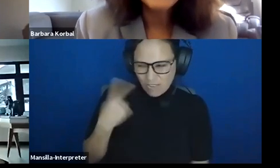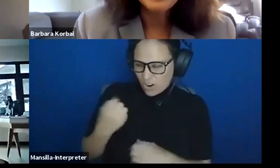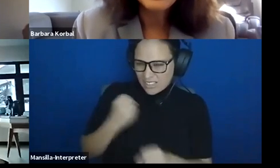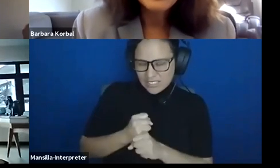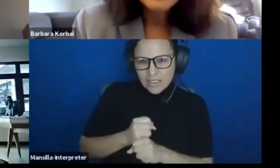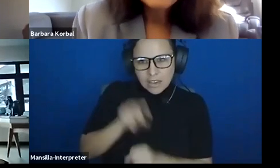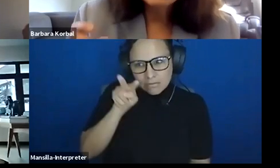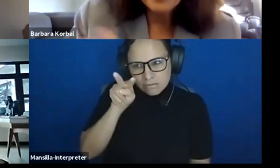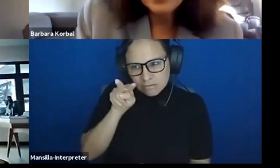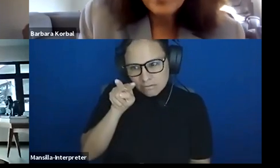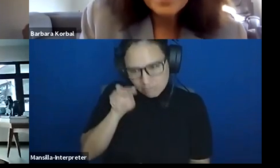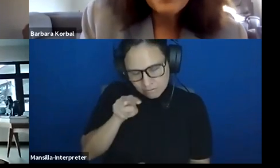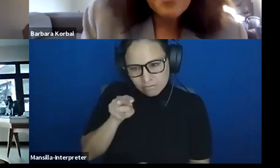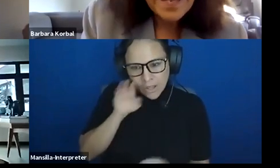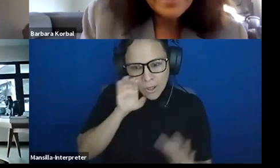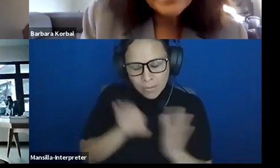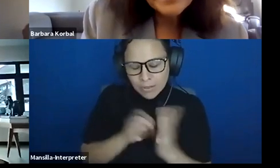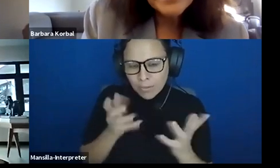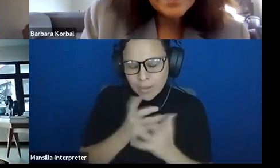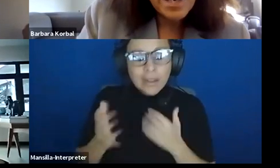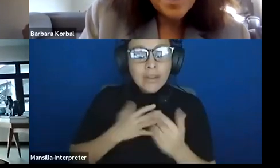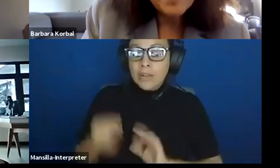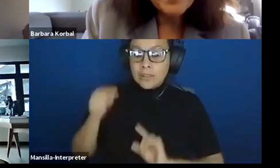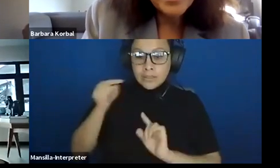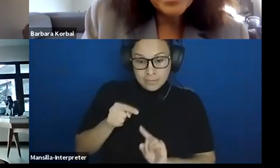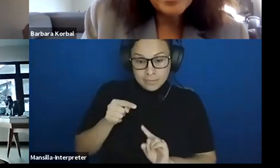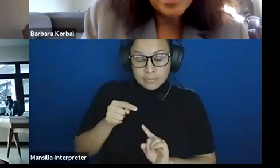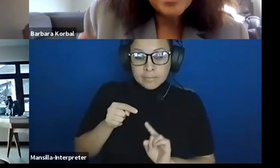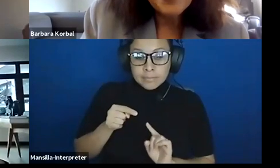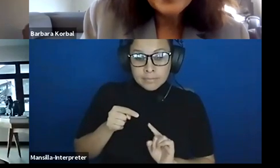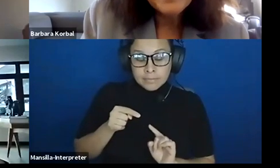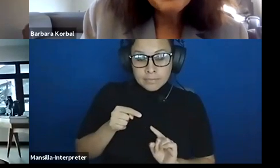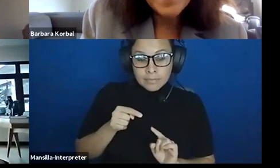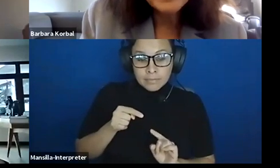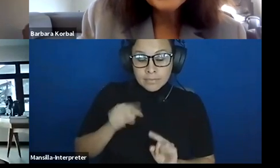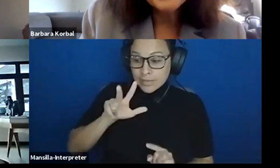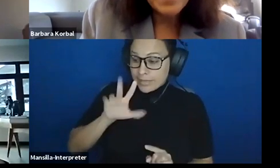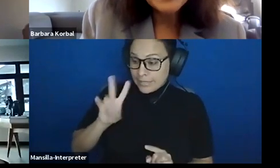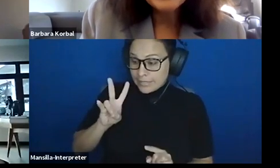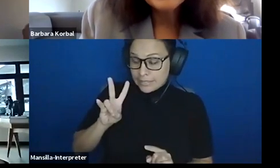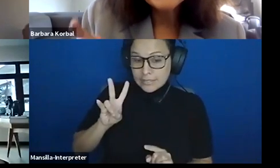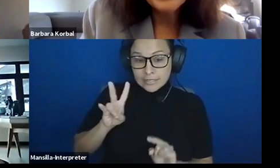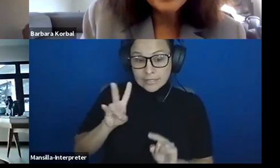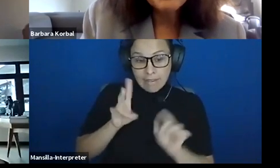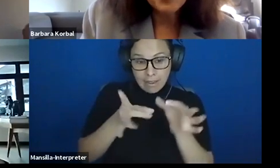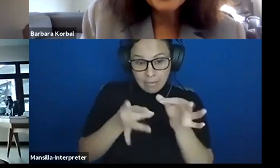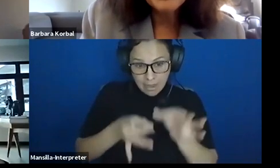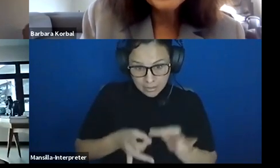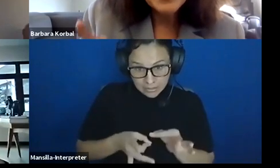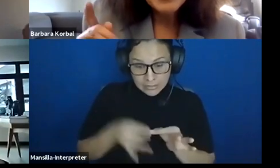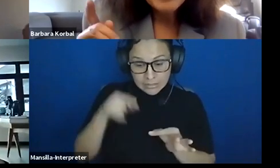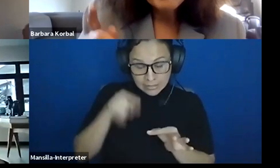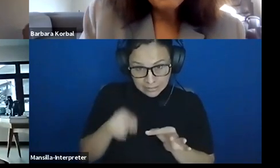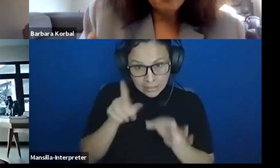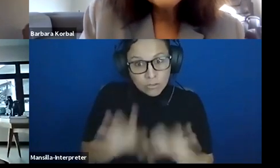oh my God in heaven. So anyway, the thing is that the 37 binders, that is very important